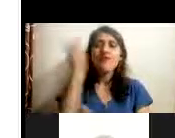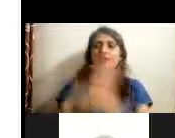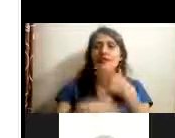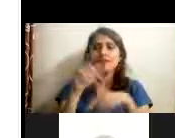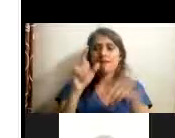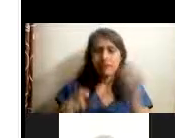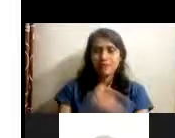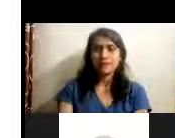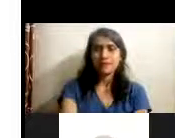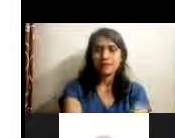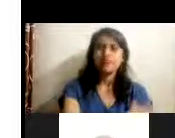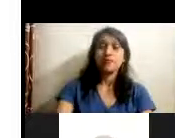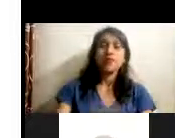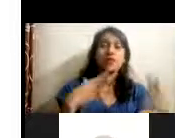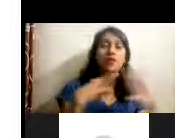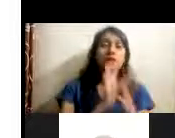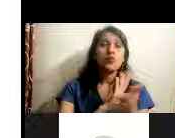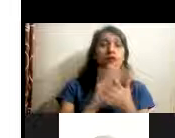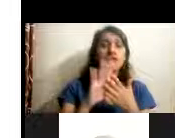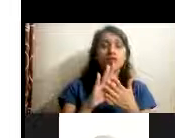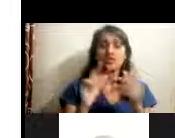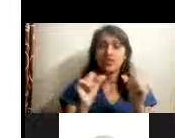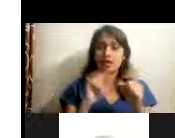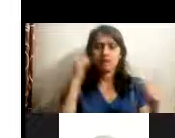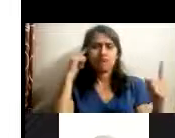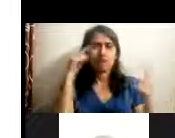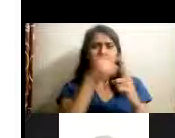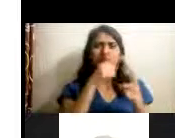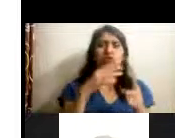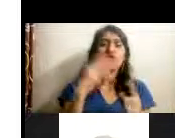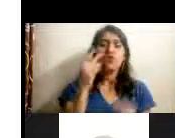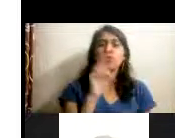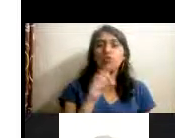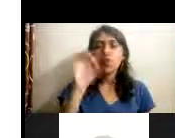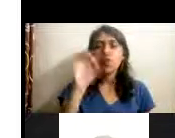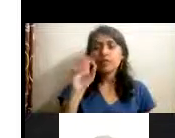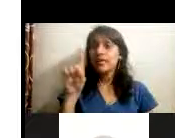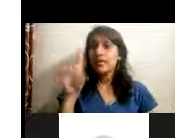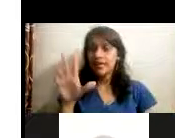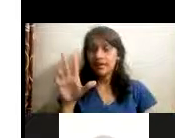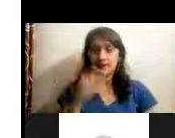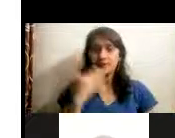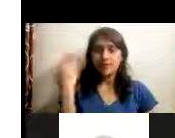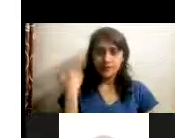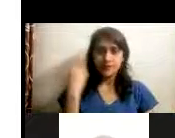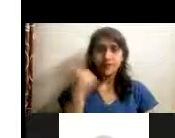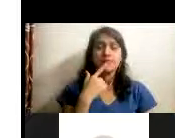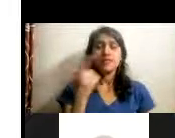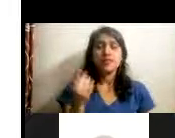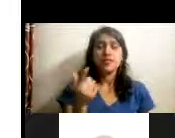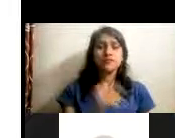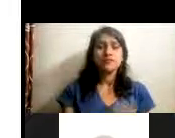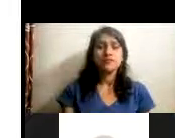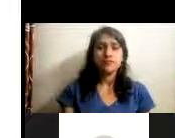the WHO resolution on assistive technology, which came in 2018, which talks about the importance